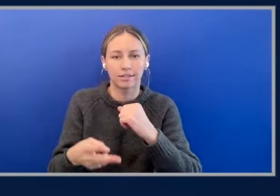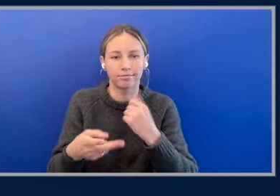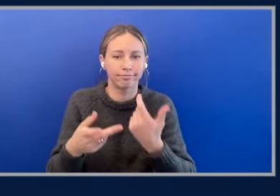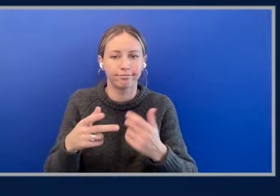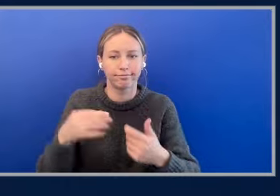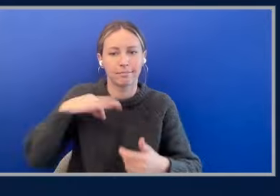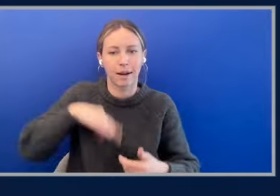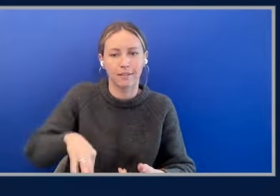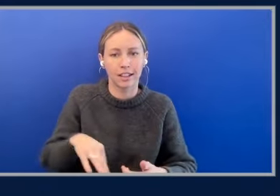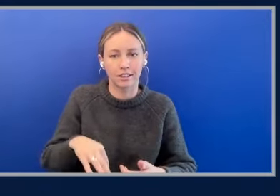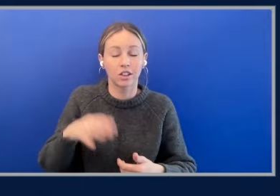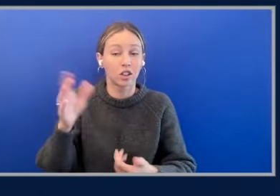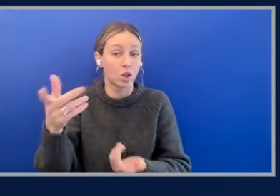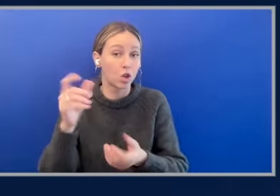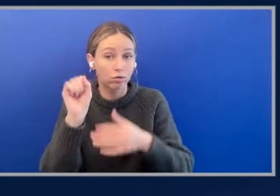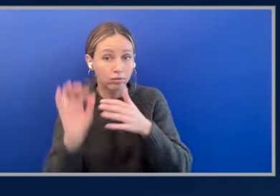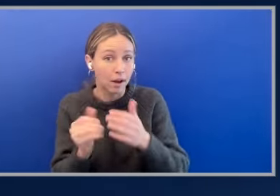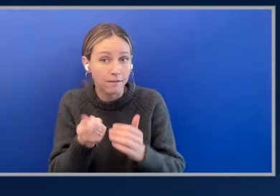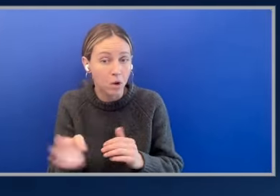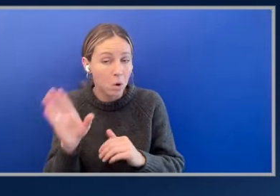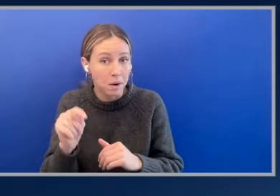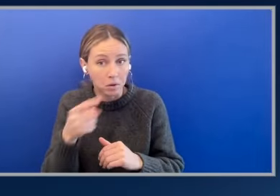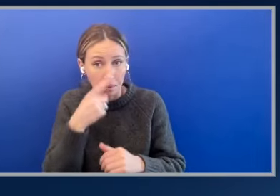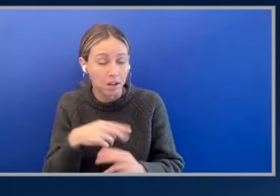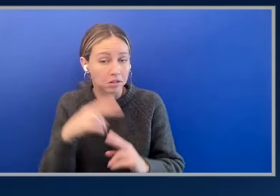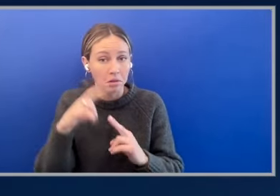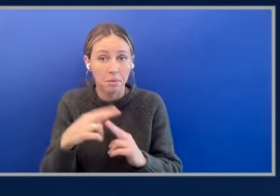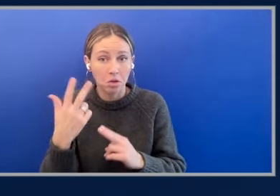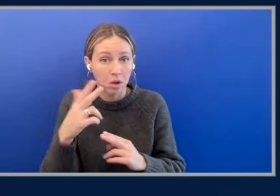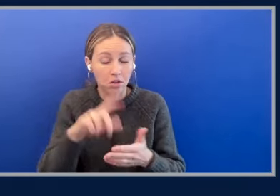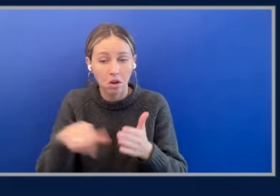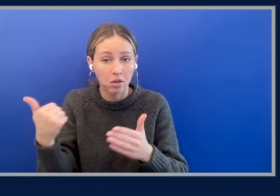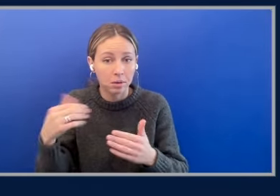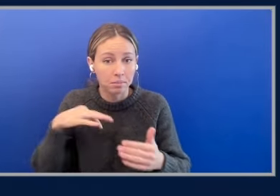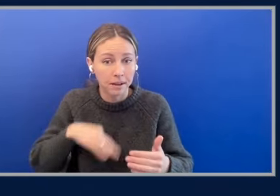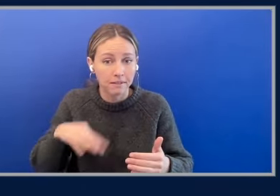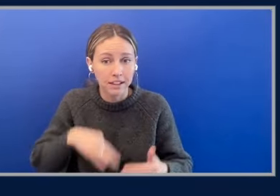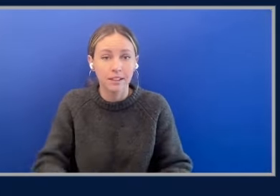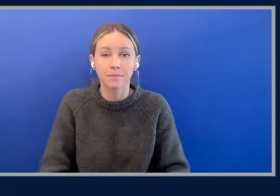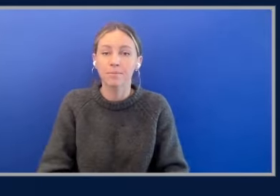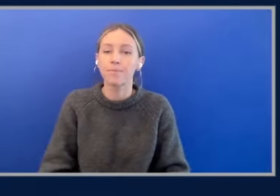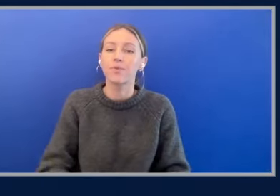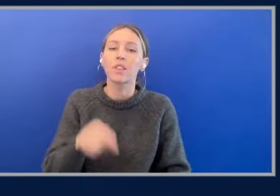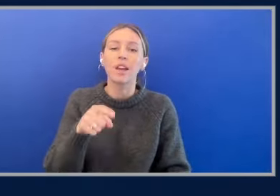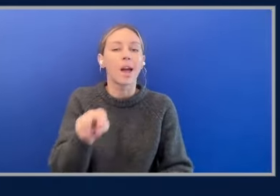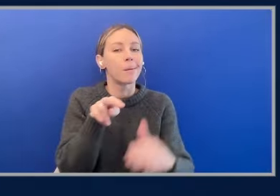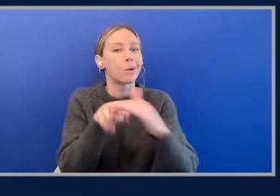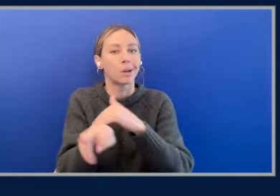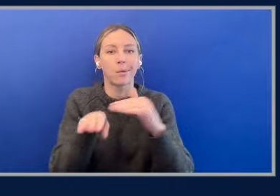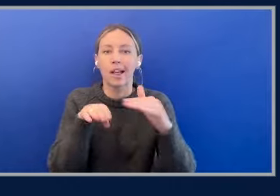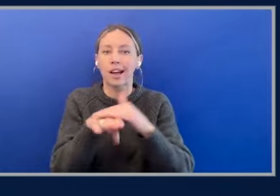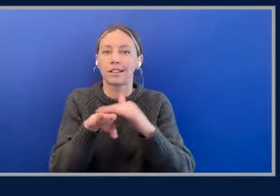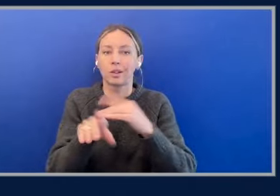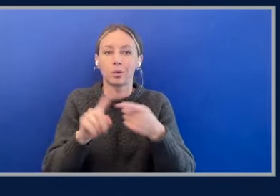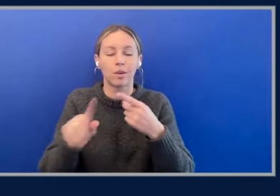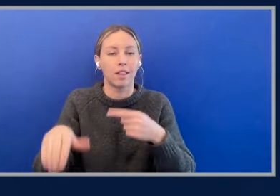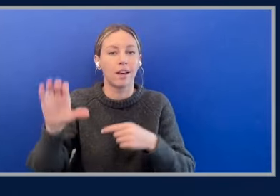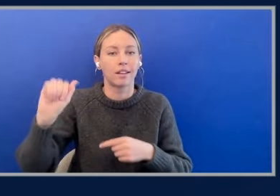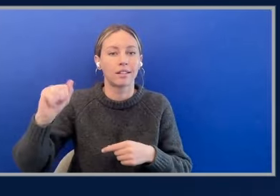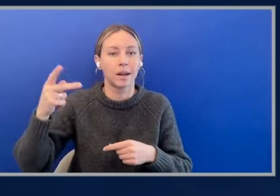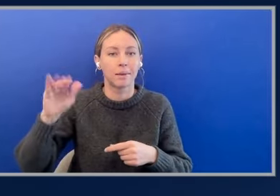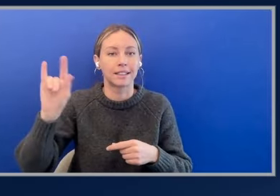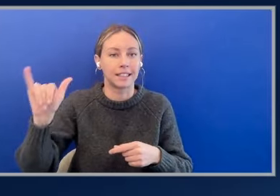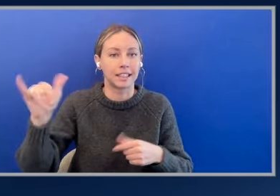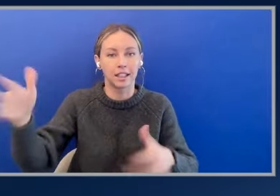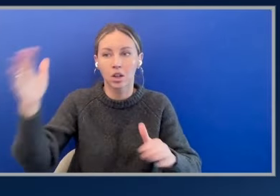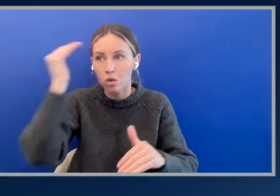SageMaker primitives you know and love. What are some of the benefits that you see? Predictable access to the capacity, so you know when you will get